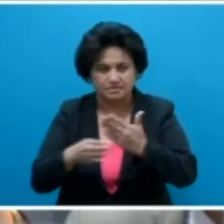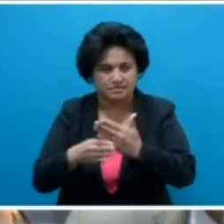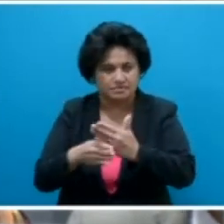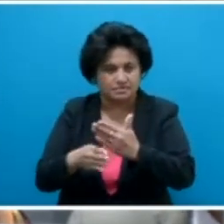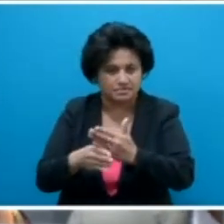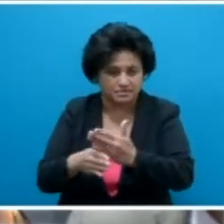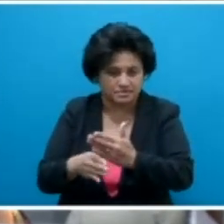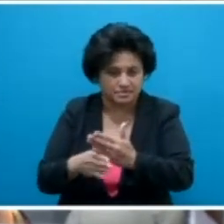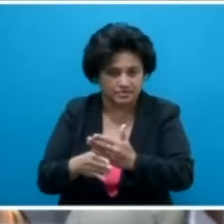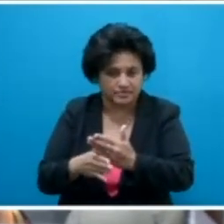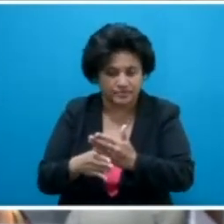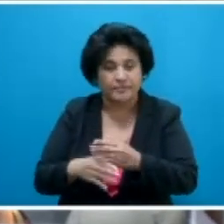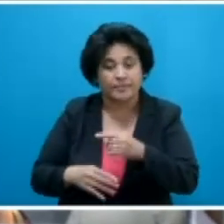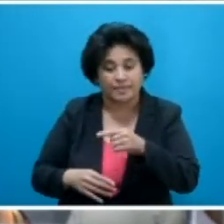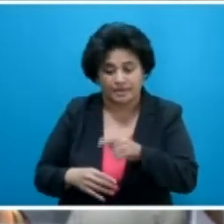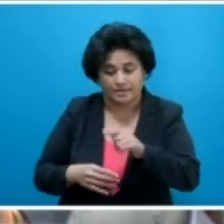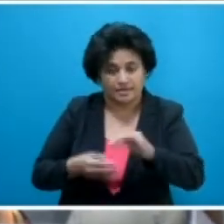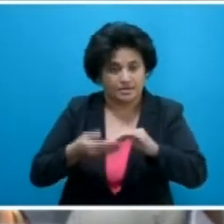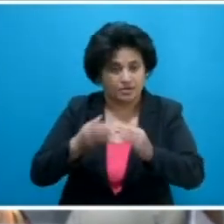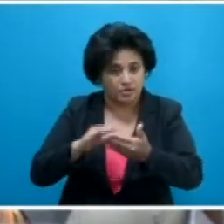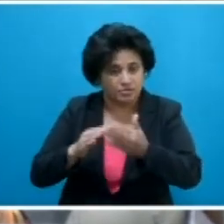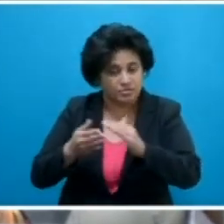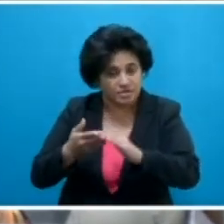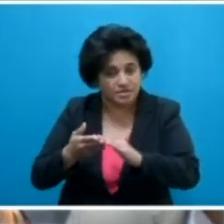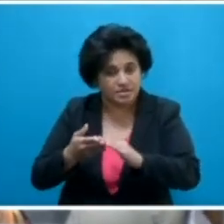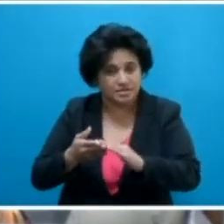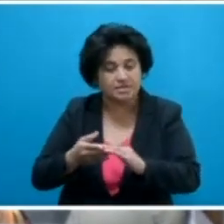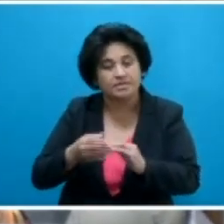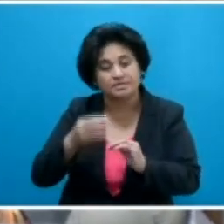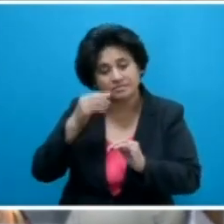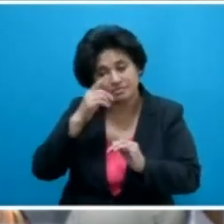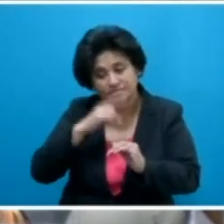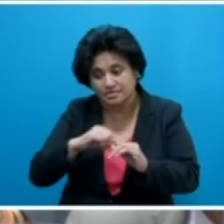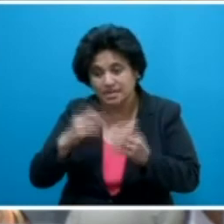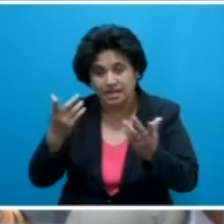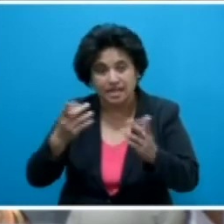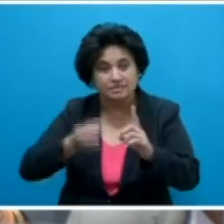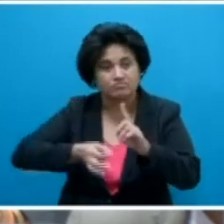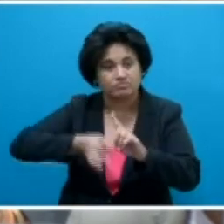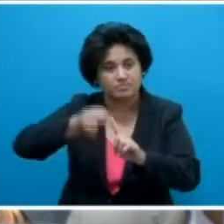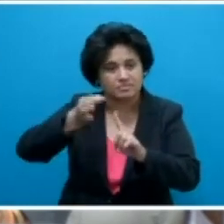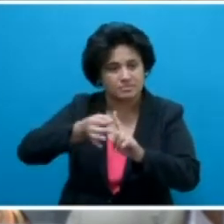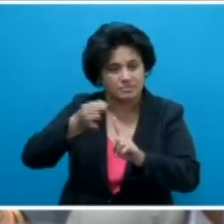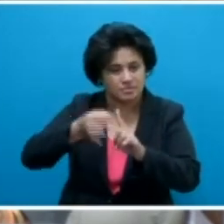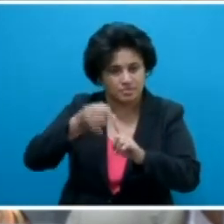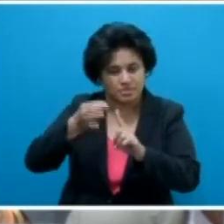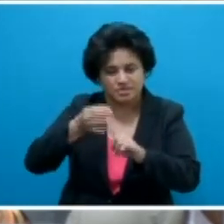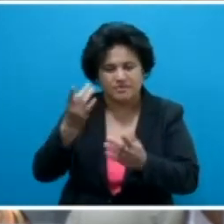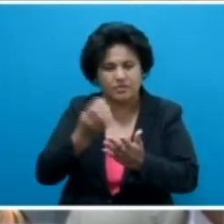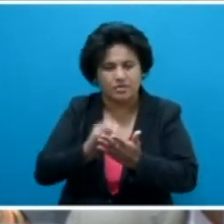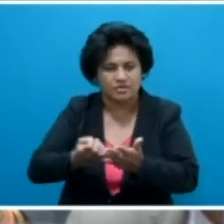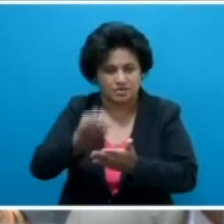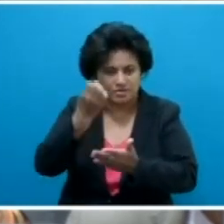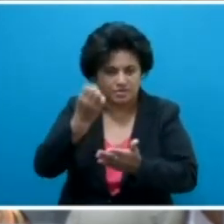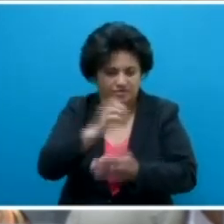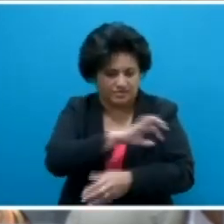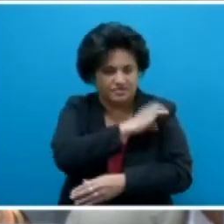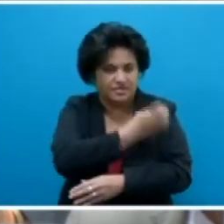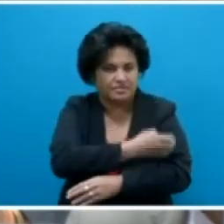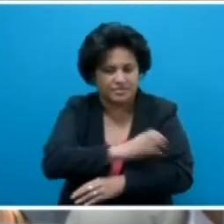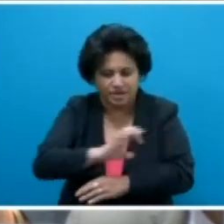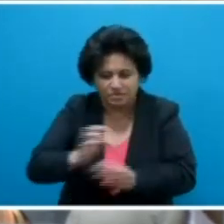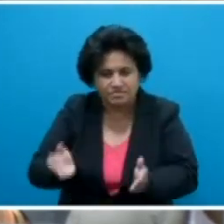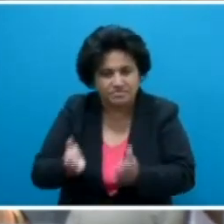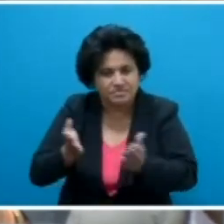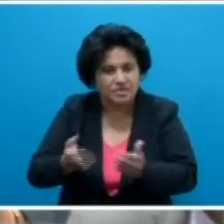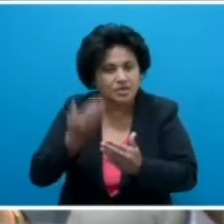The communities could sell their seedlings as a form of economic empowerment for the women and youth. The increased staff